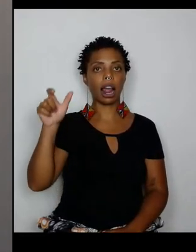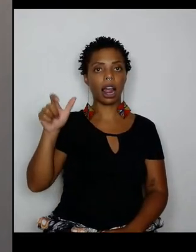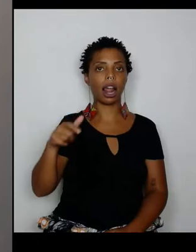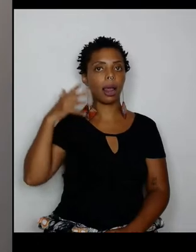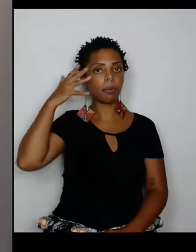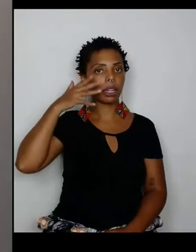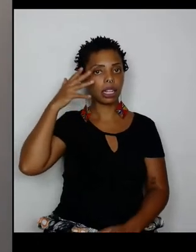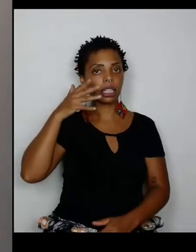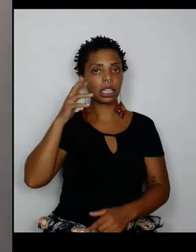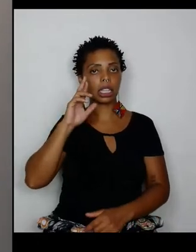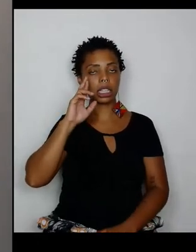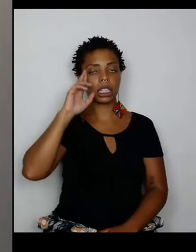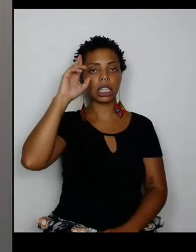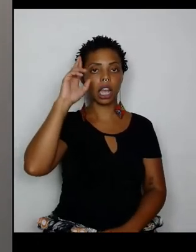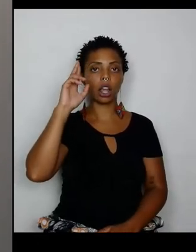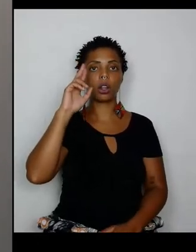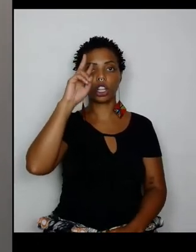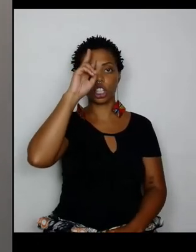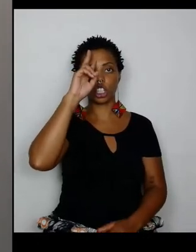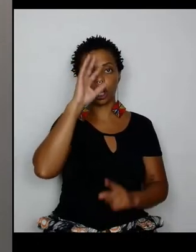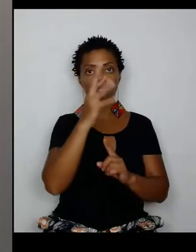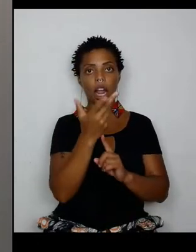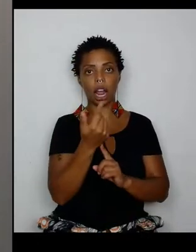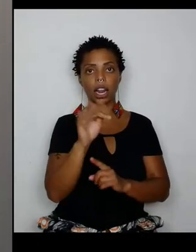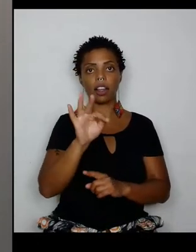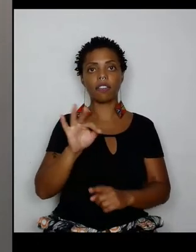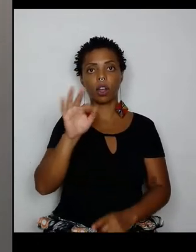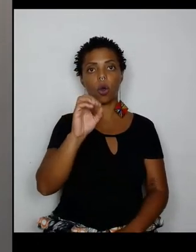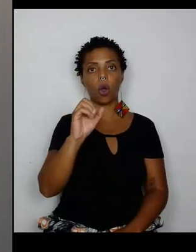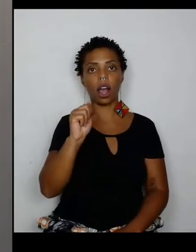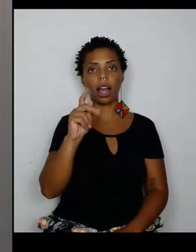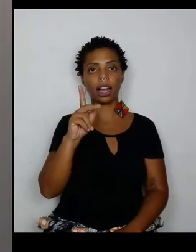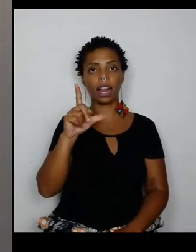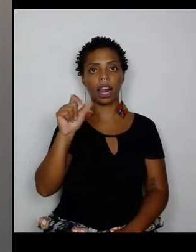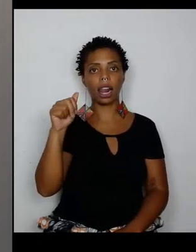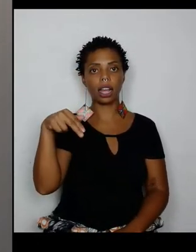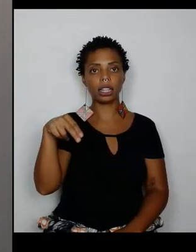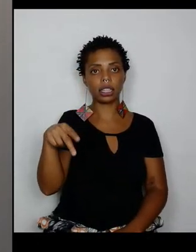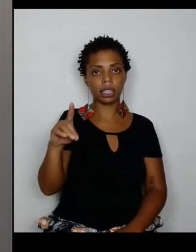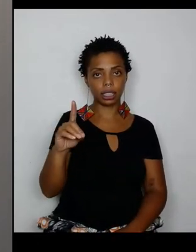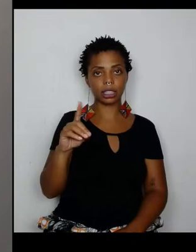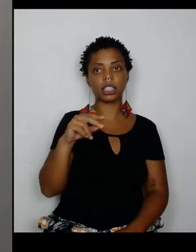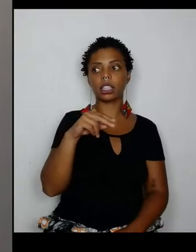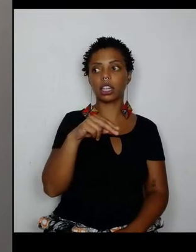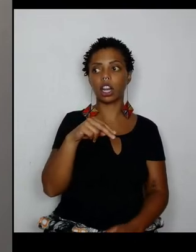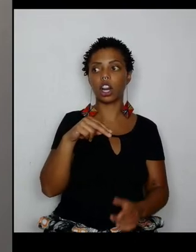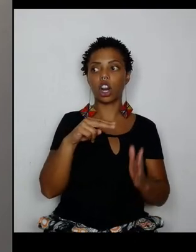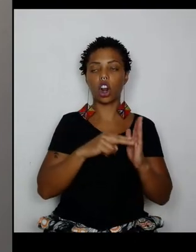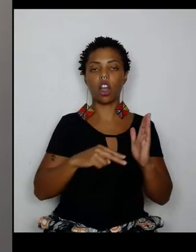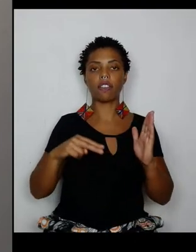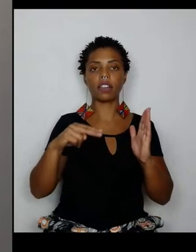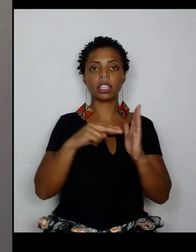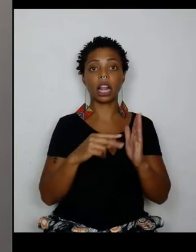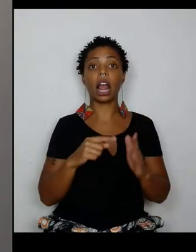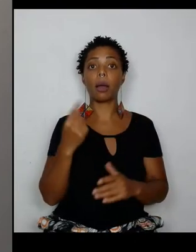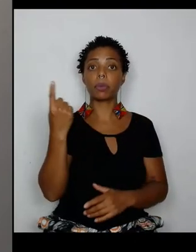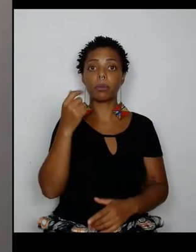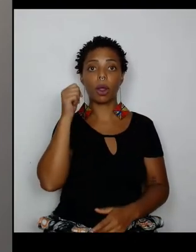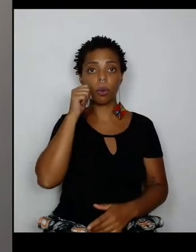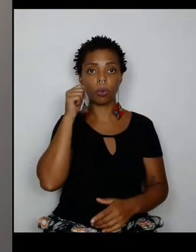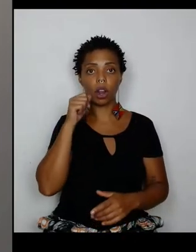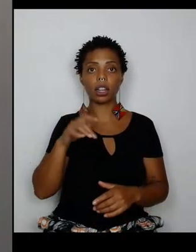caroline varko is a senior lecturer in arts history at the university of auckland new zealand she's the first specific woman to